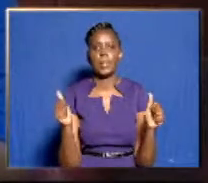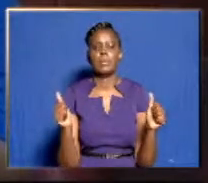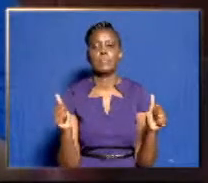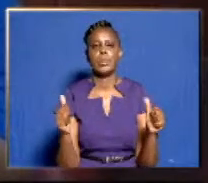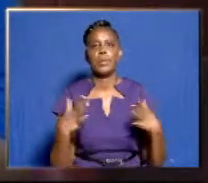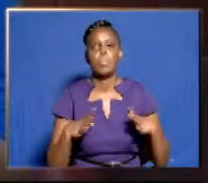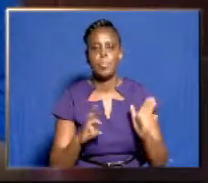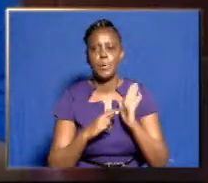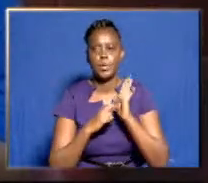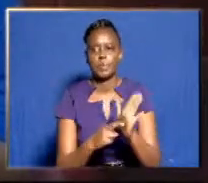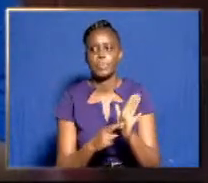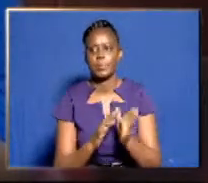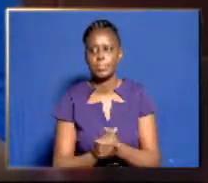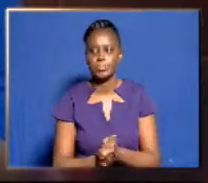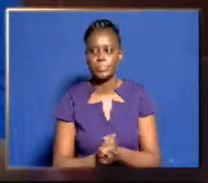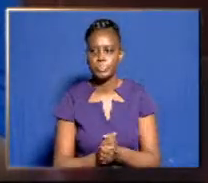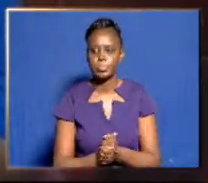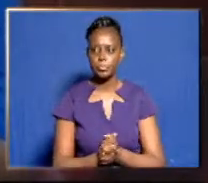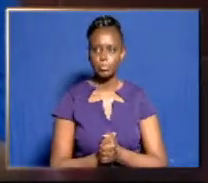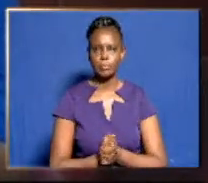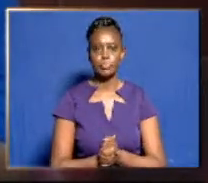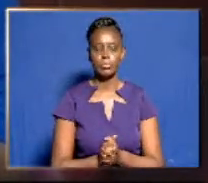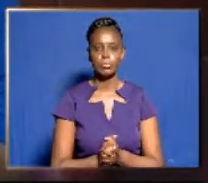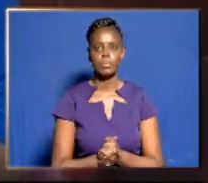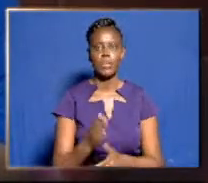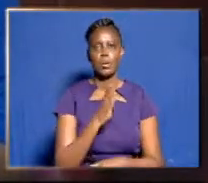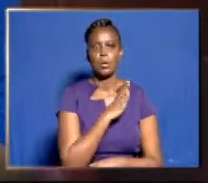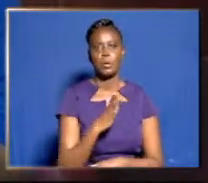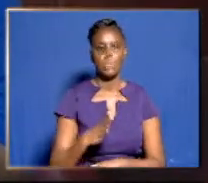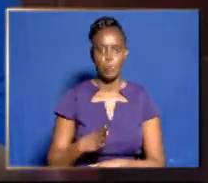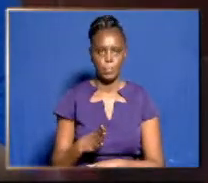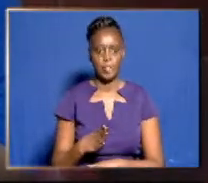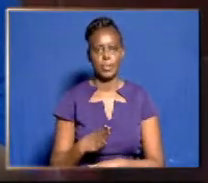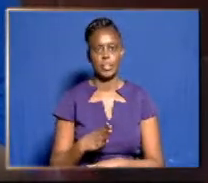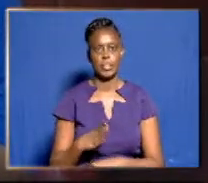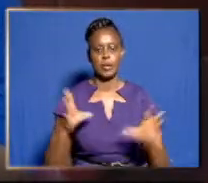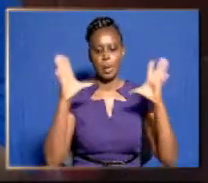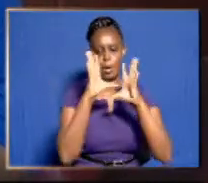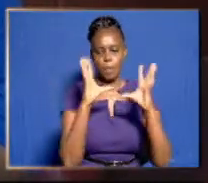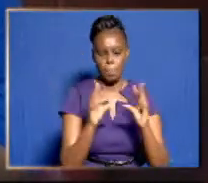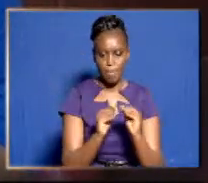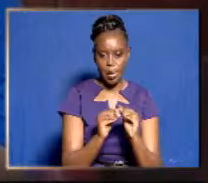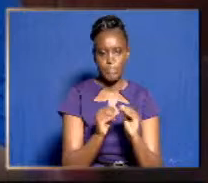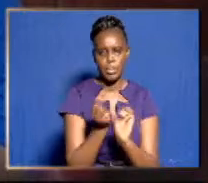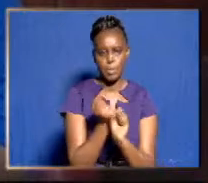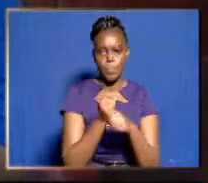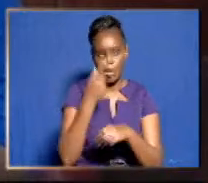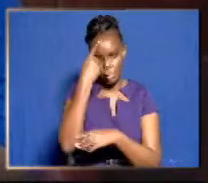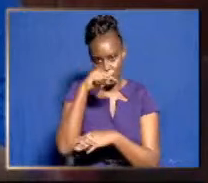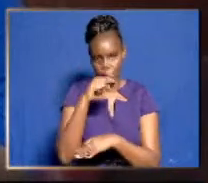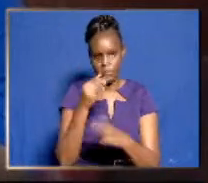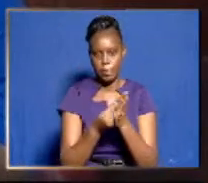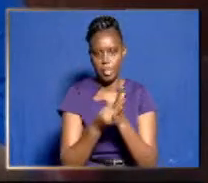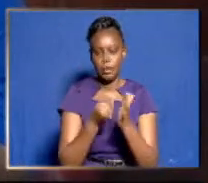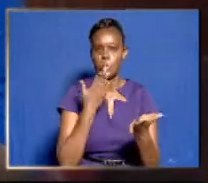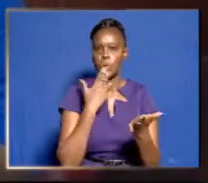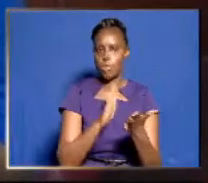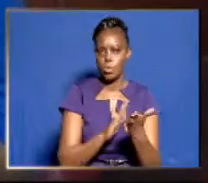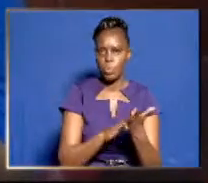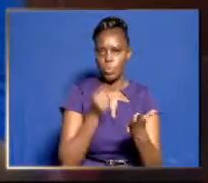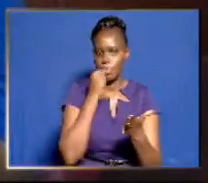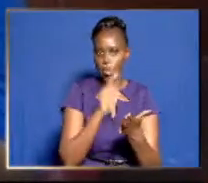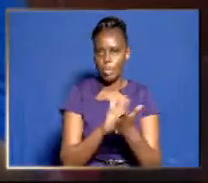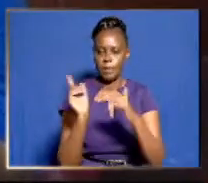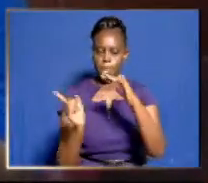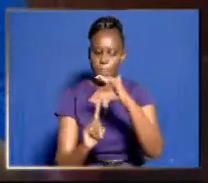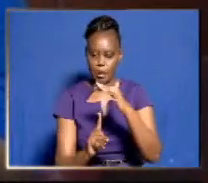represent. Mr. Speaker, my committee, having reviewed the budget for education sector, made policy and financial recommendations, which I believe the